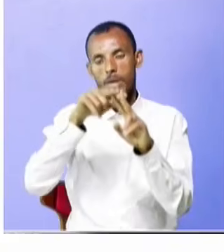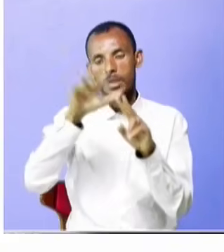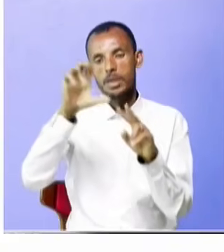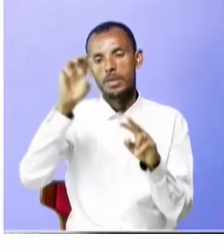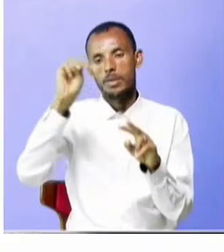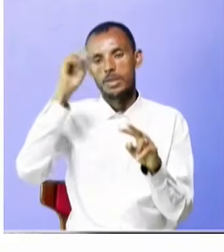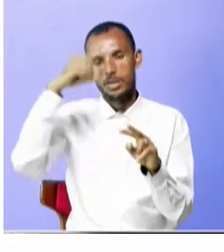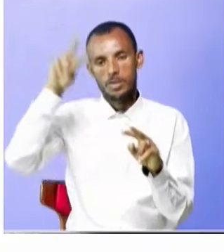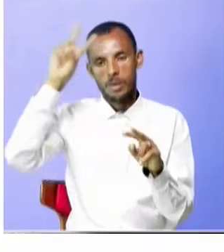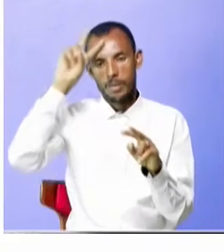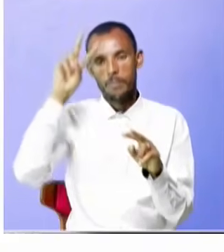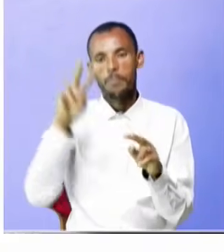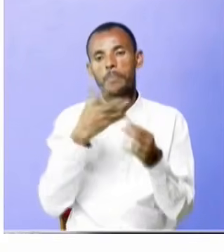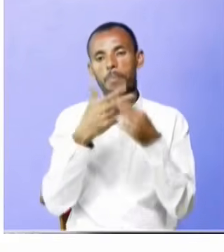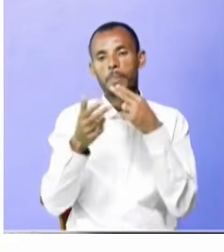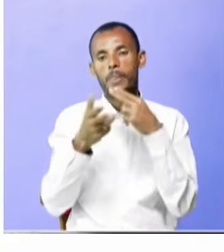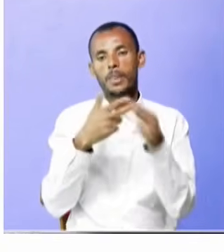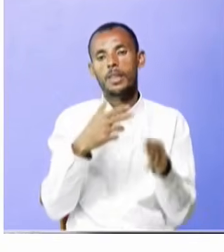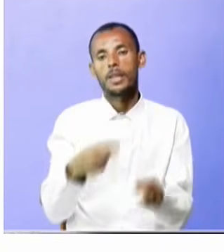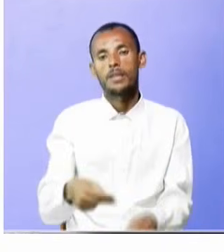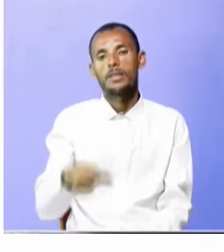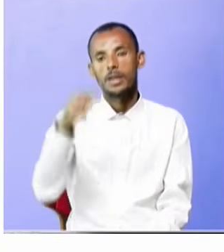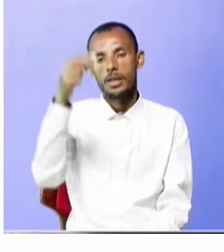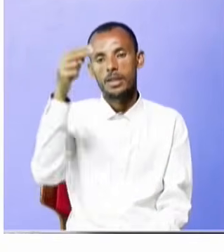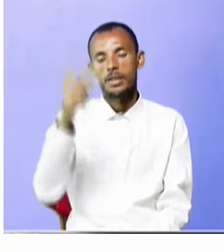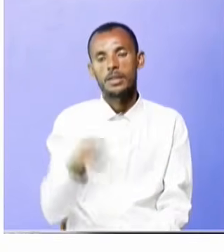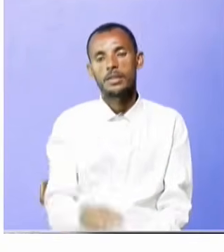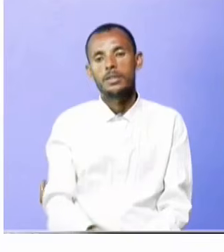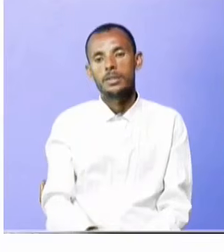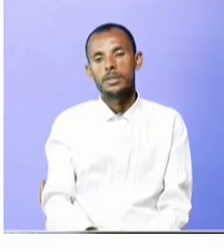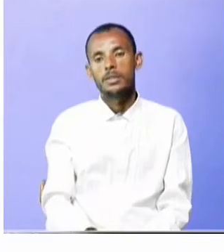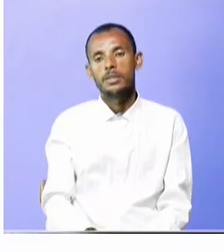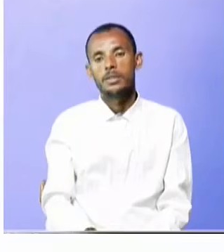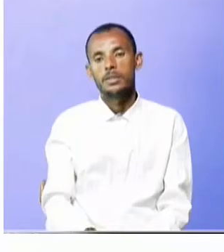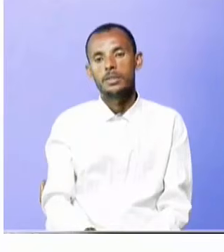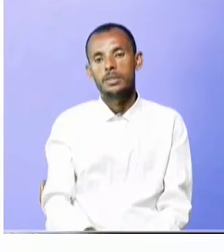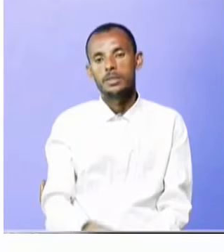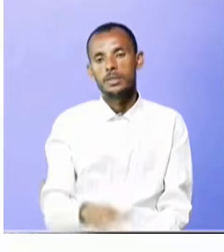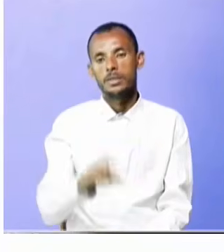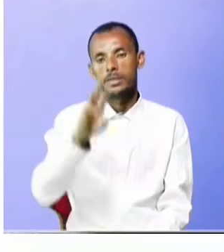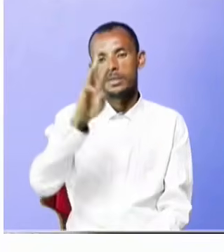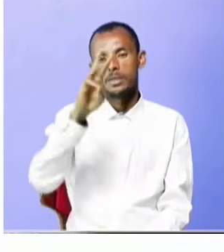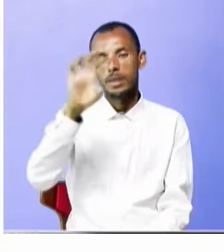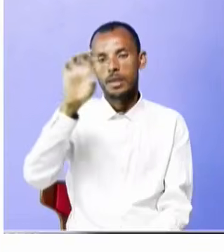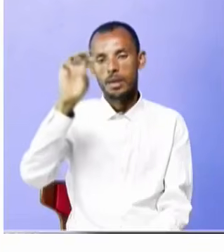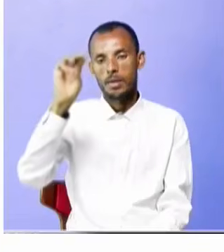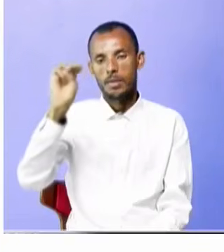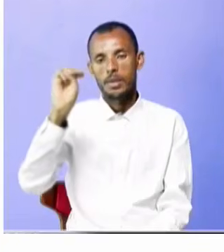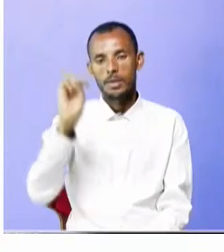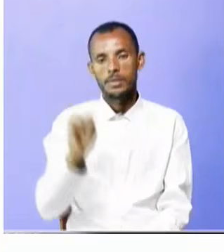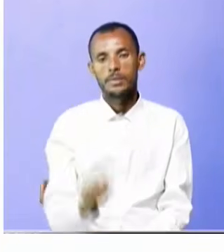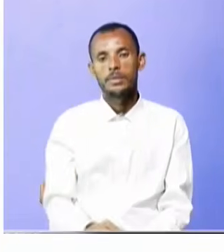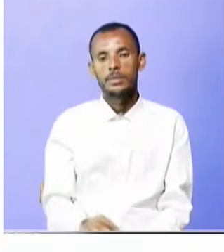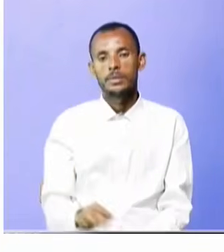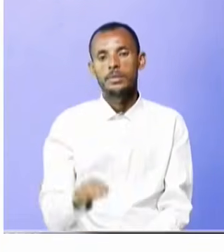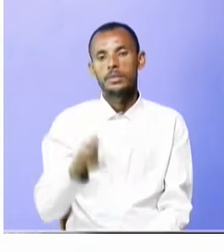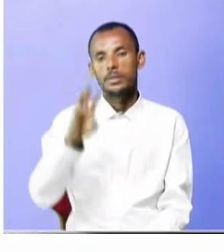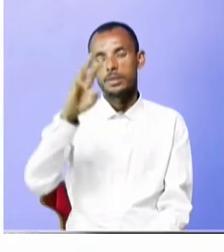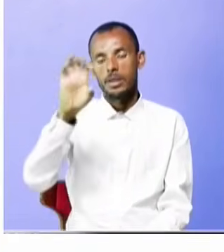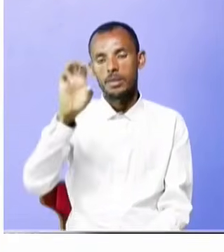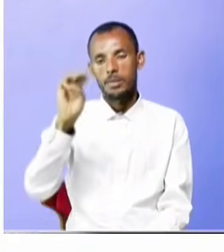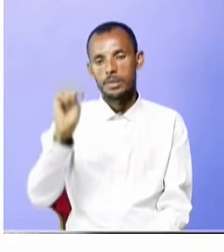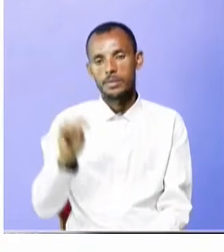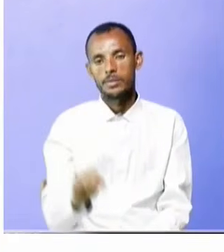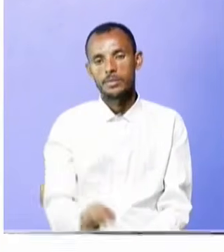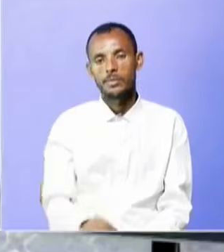centimeter squared times the height. The height is 6 centimeter. Okay, the height is 6